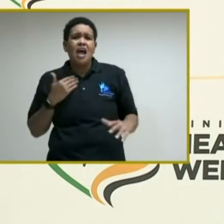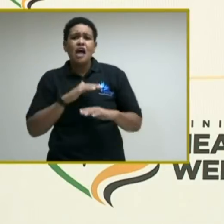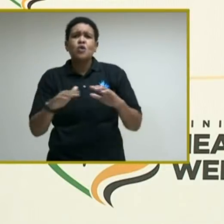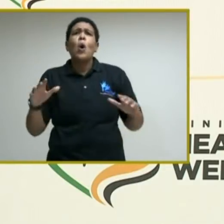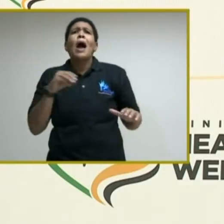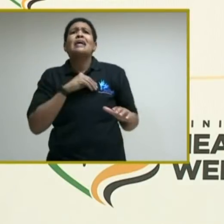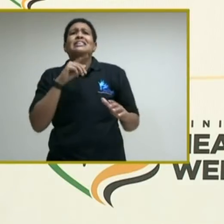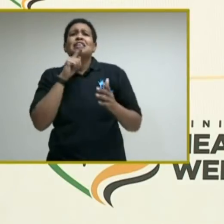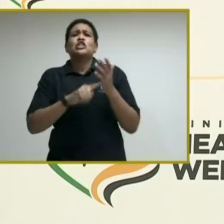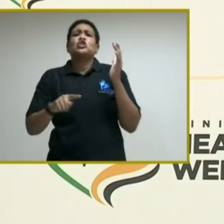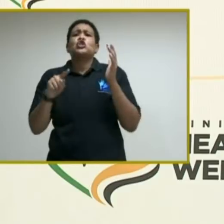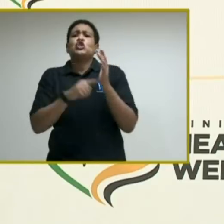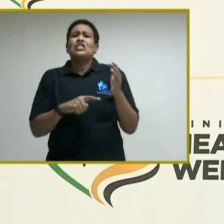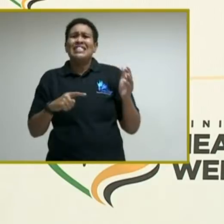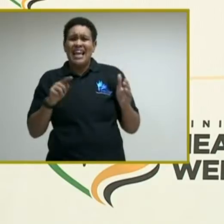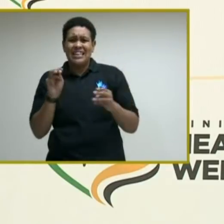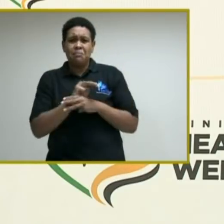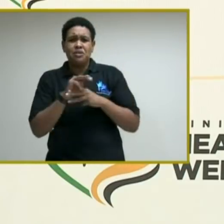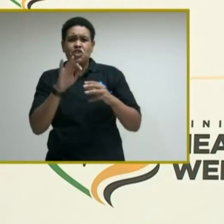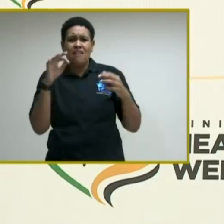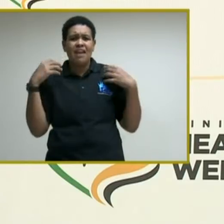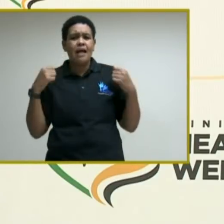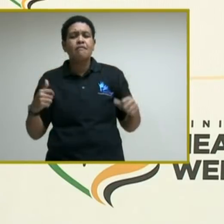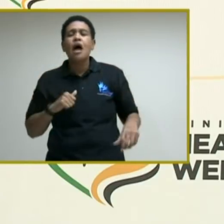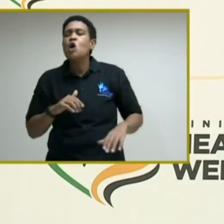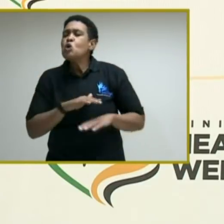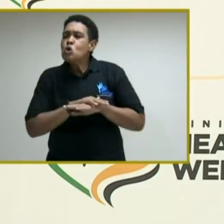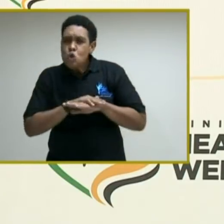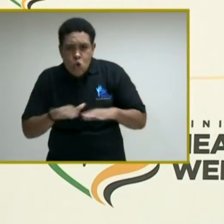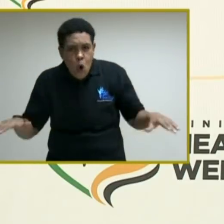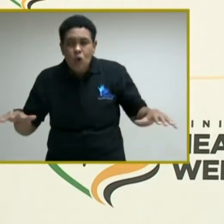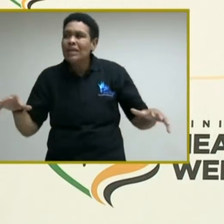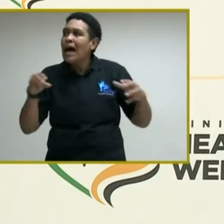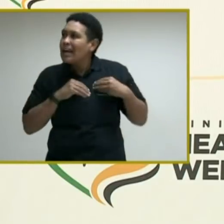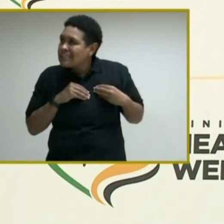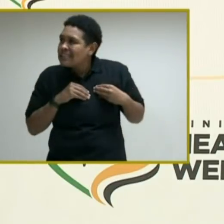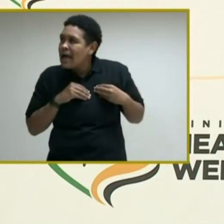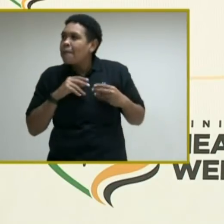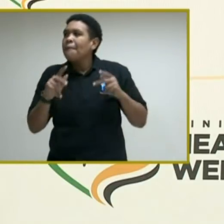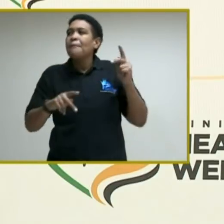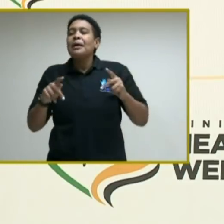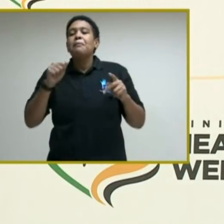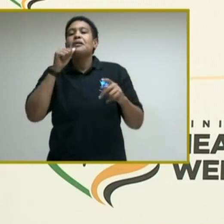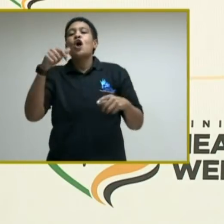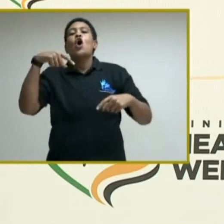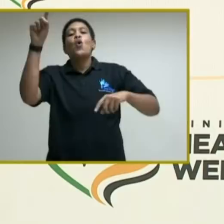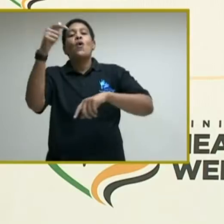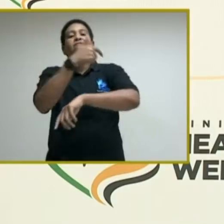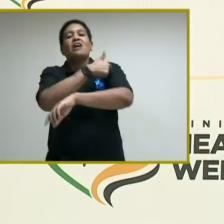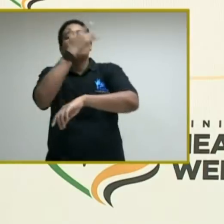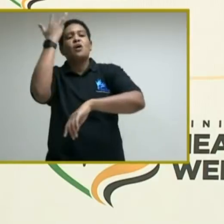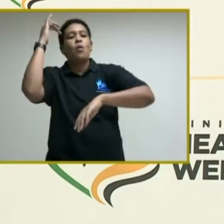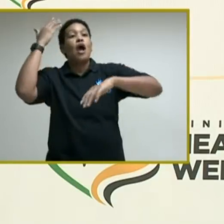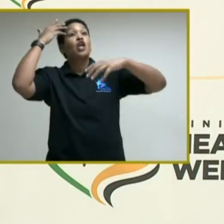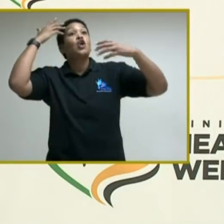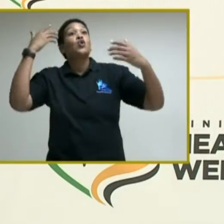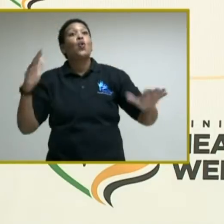the Minister of Health, I do not accept that persons are not getting vaccinated because they don't